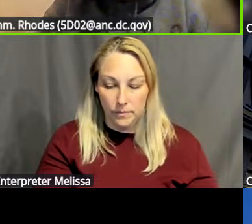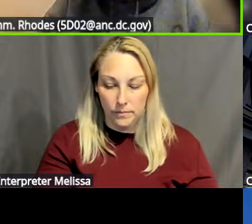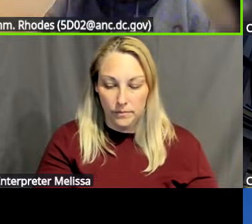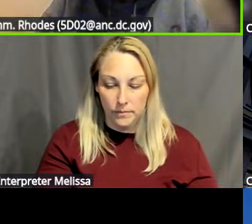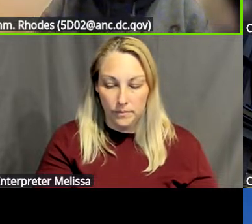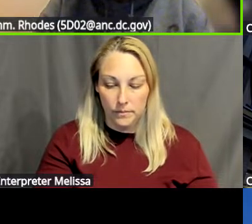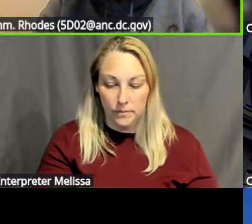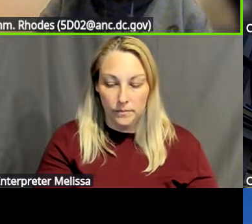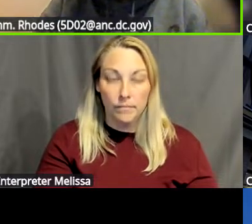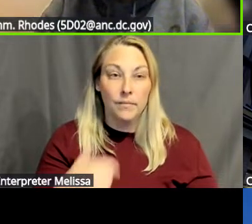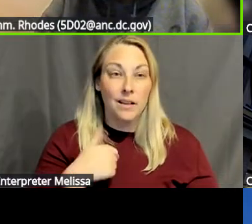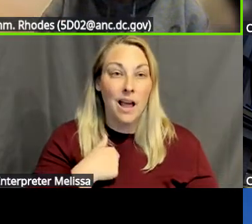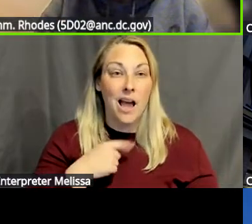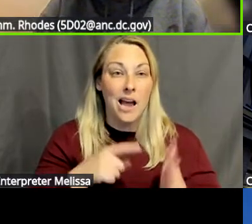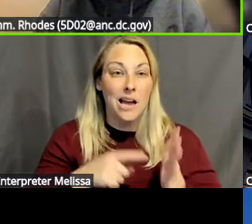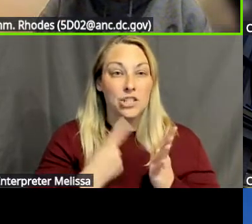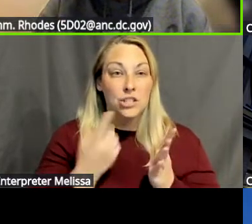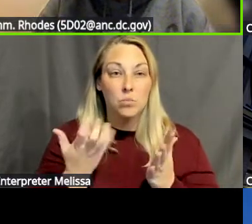there that